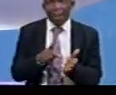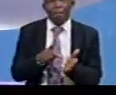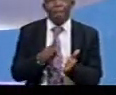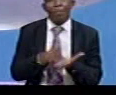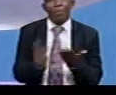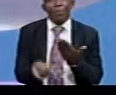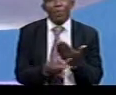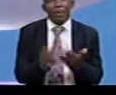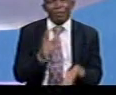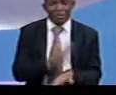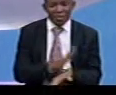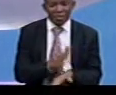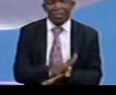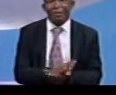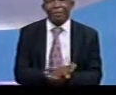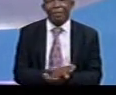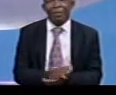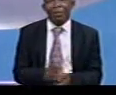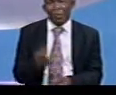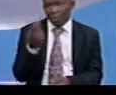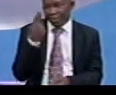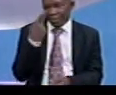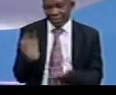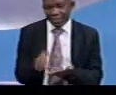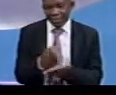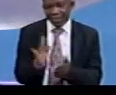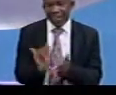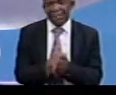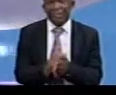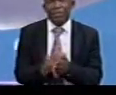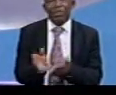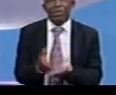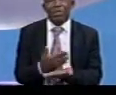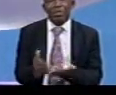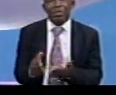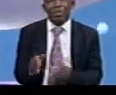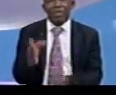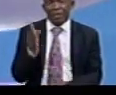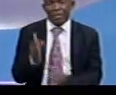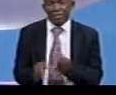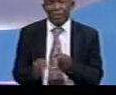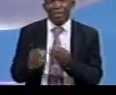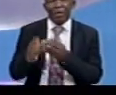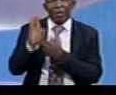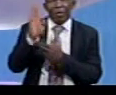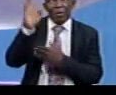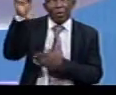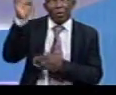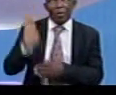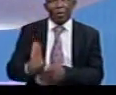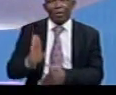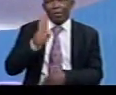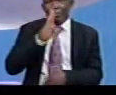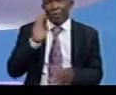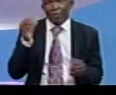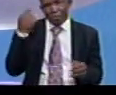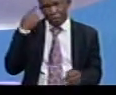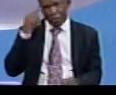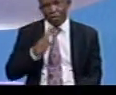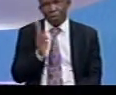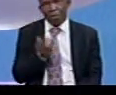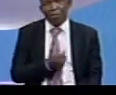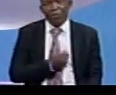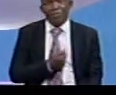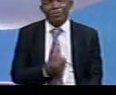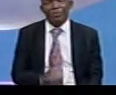singing If God Be For Us, page number 3. Rejoice in the Lord, O let his mercy cheer.